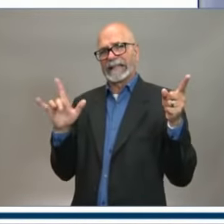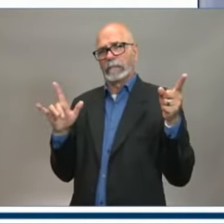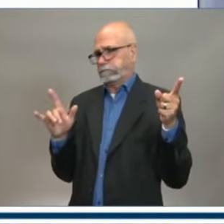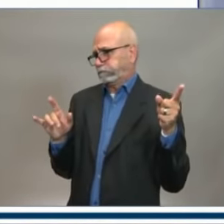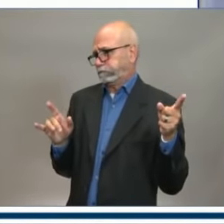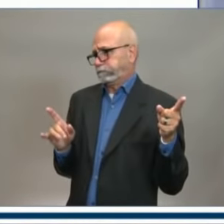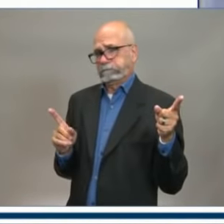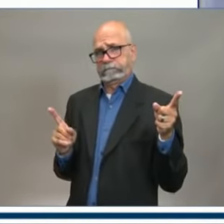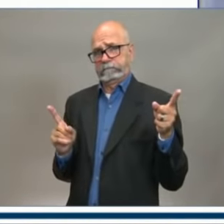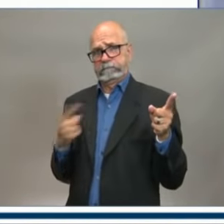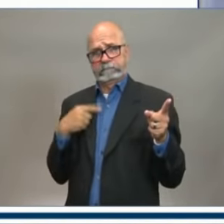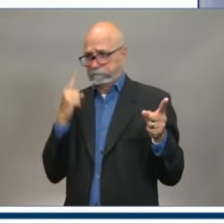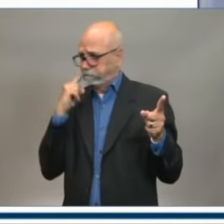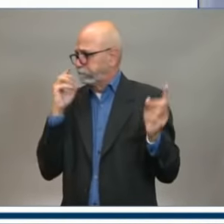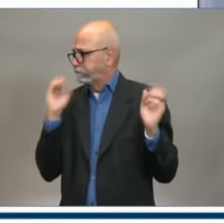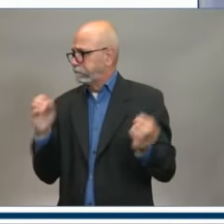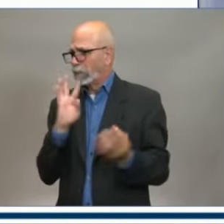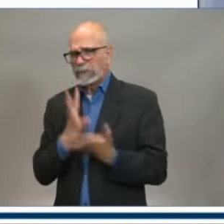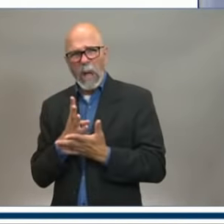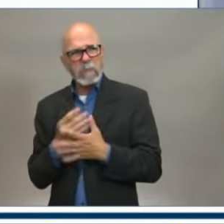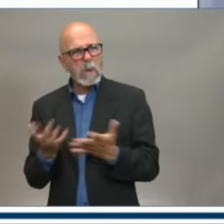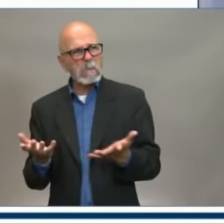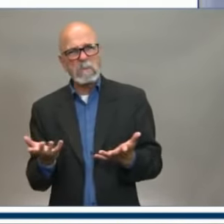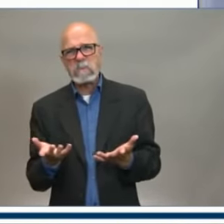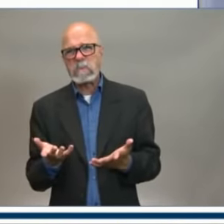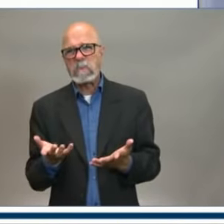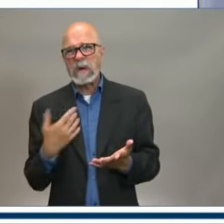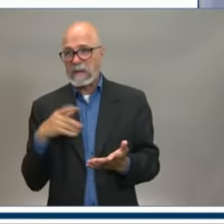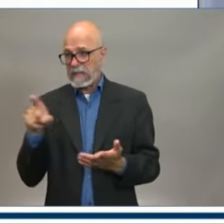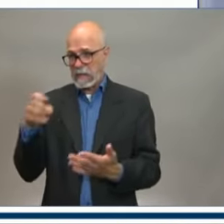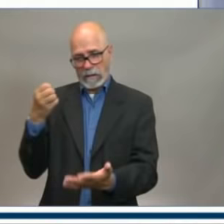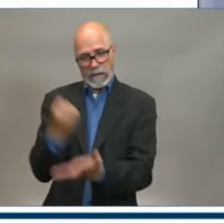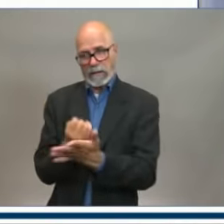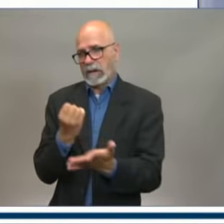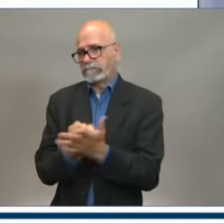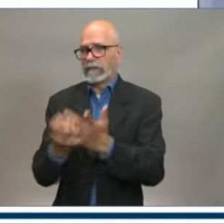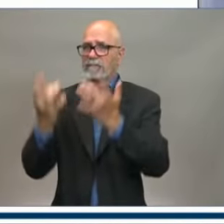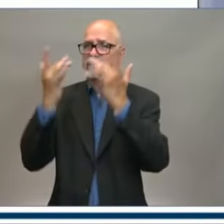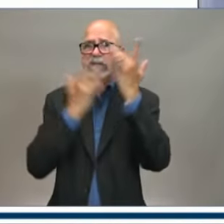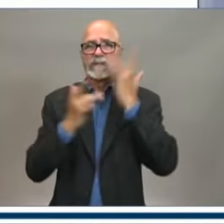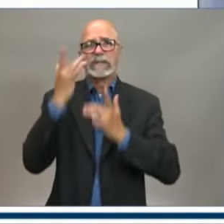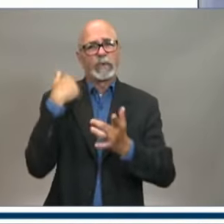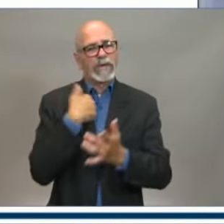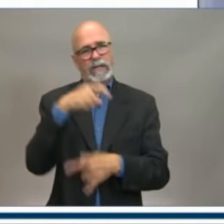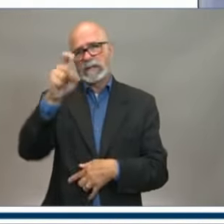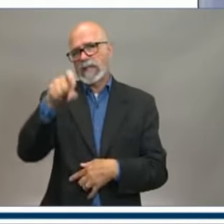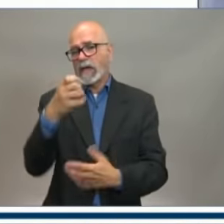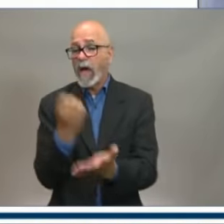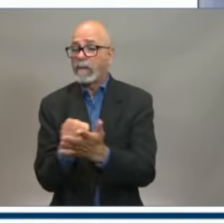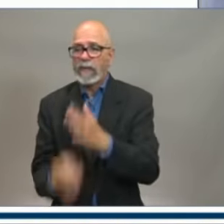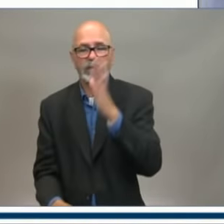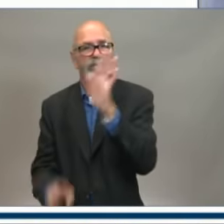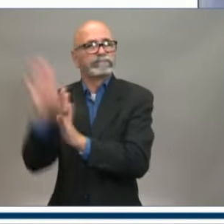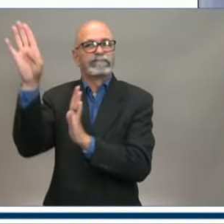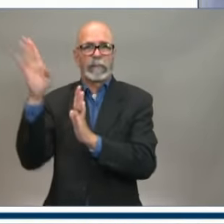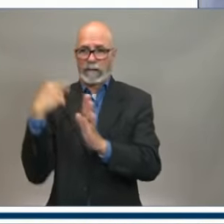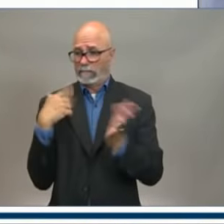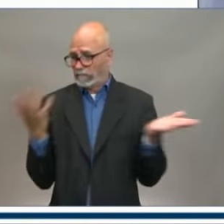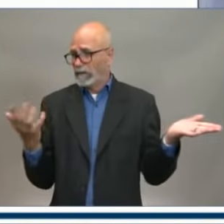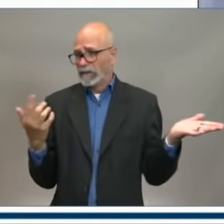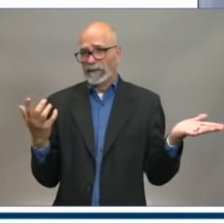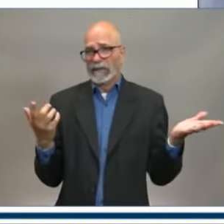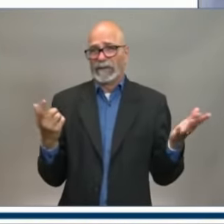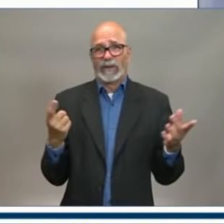we're looking for economic activity in our province. We've been a government of strong environmental stewardship. I can list